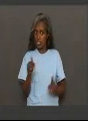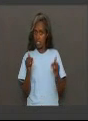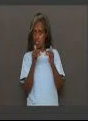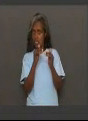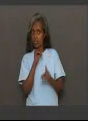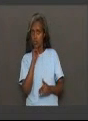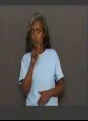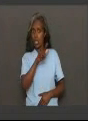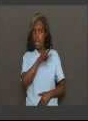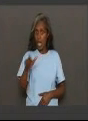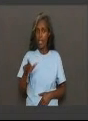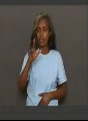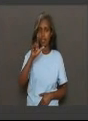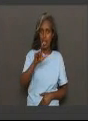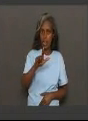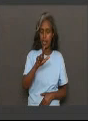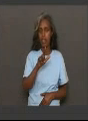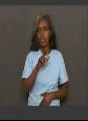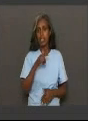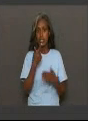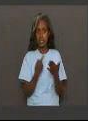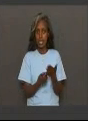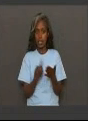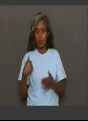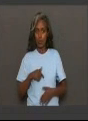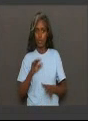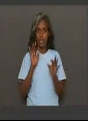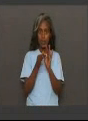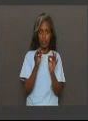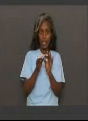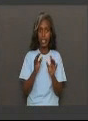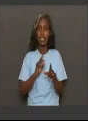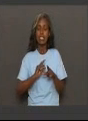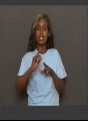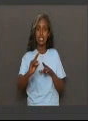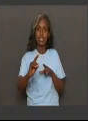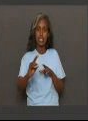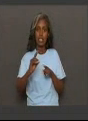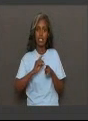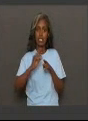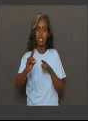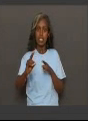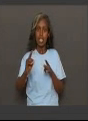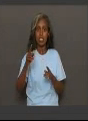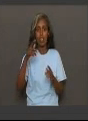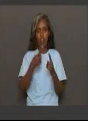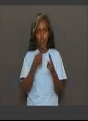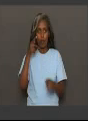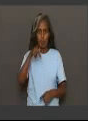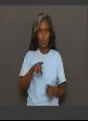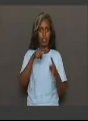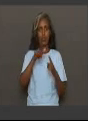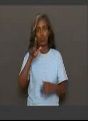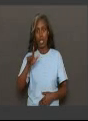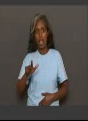on L, then we define the distance from P to L as